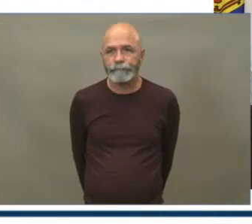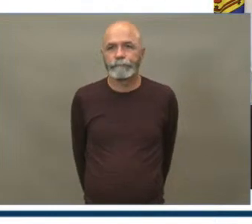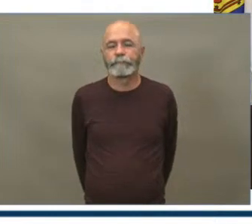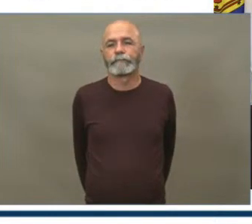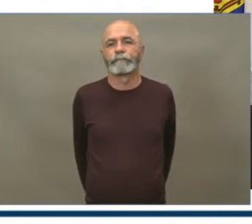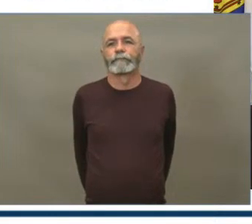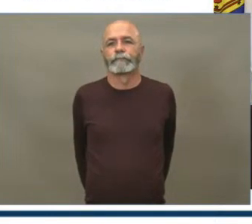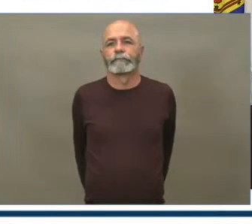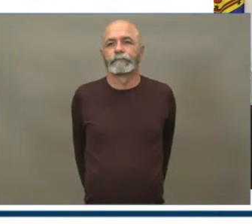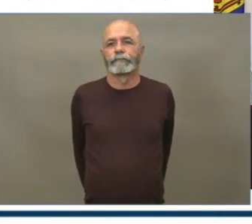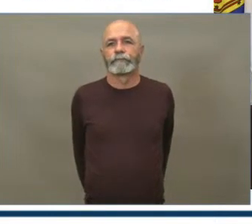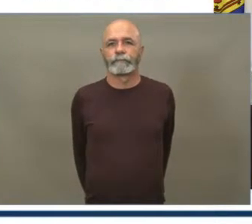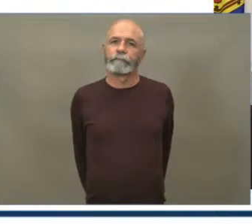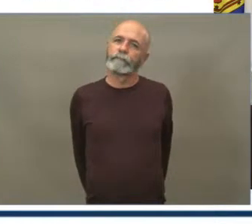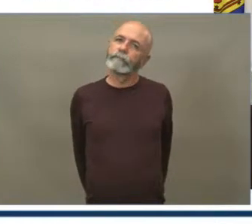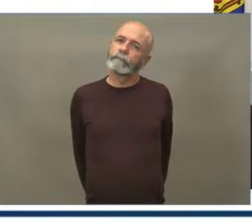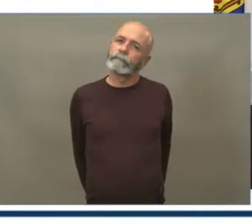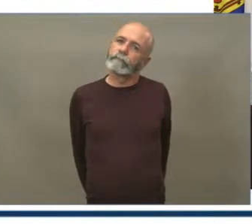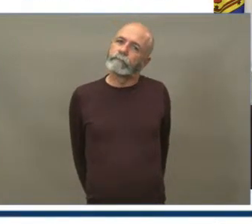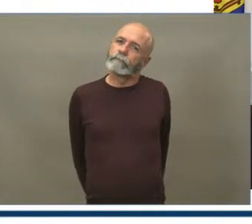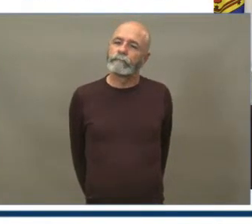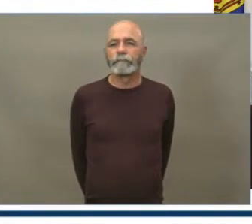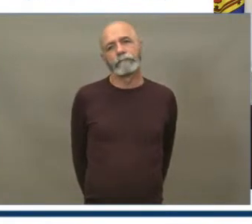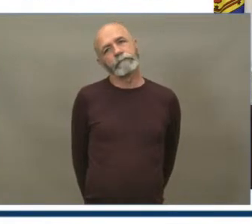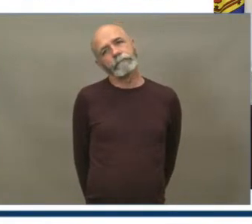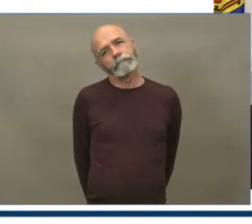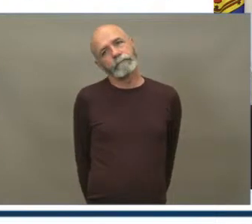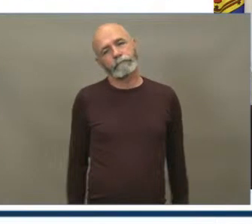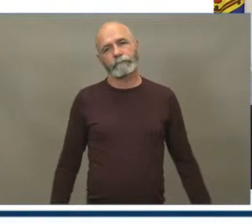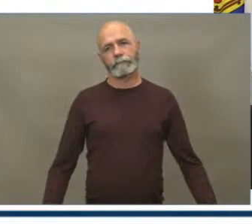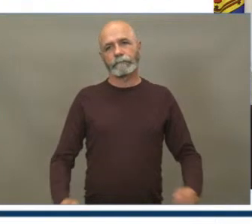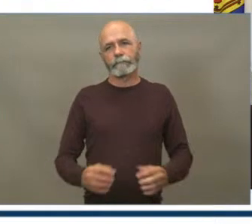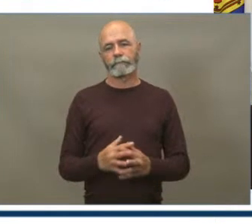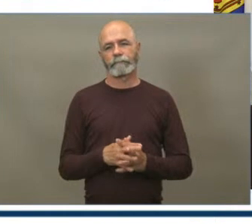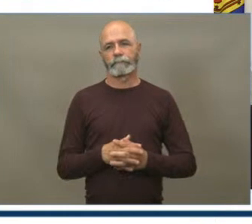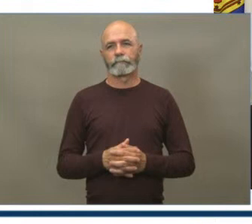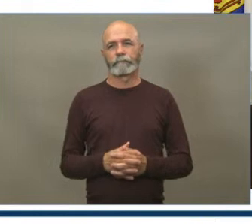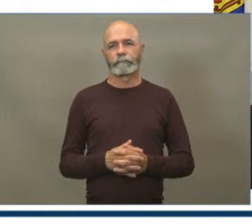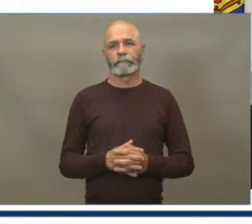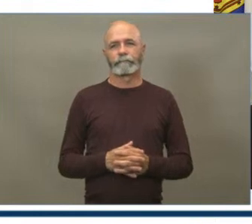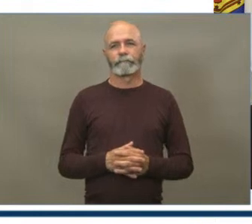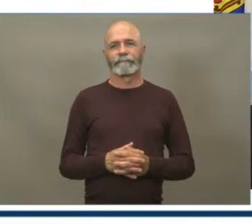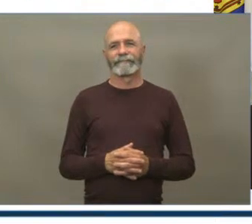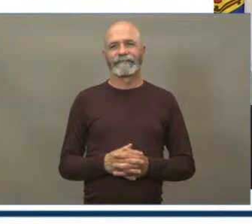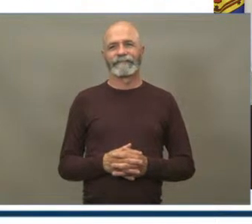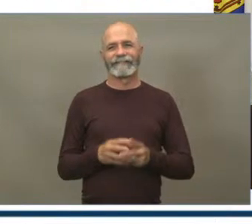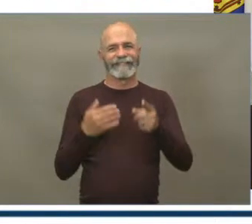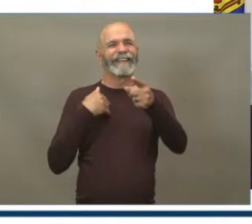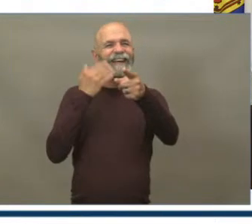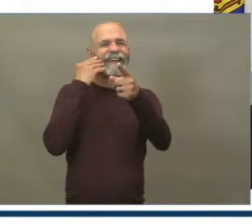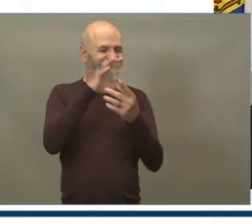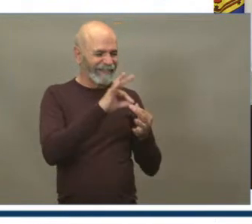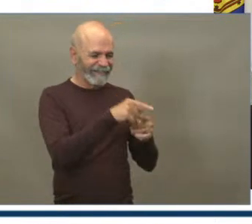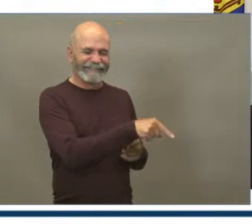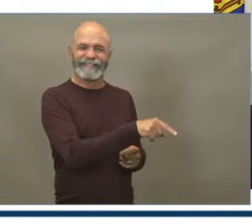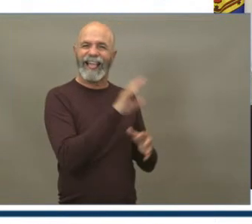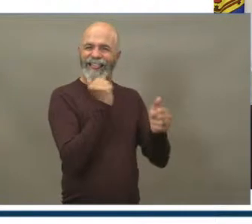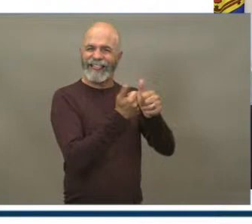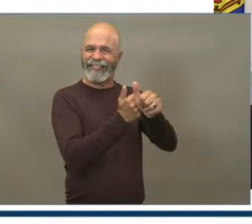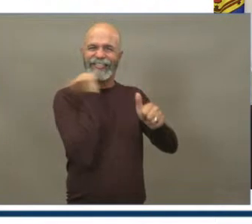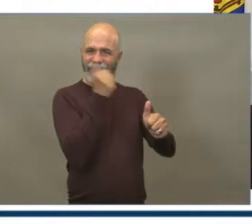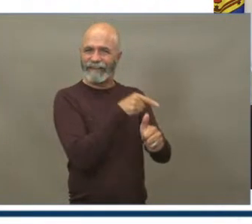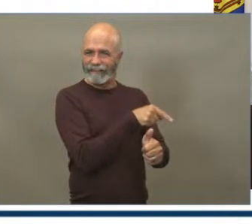Thank you. I'd like to follow on my colleague's question about that backlog. Dr. Strang, I'm hoping you can clarify the